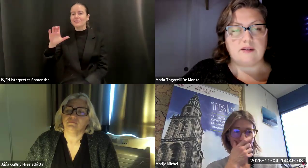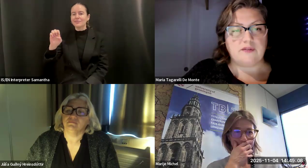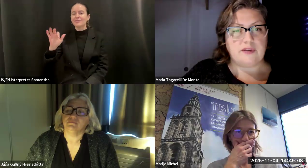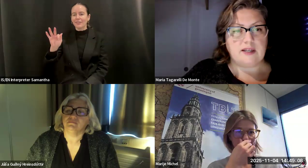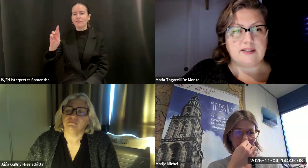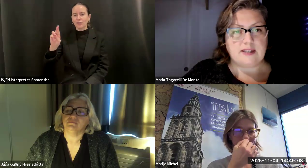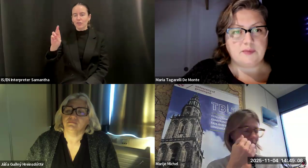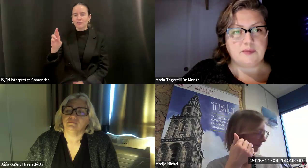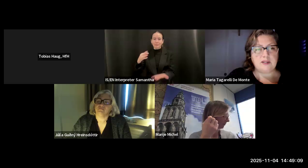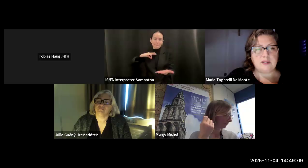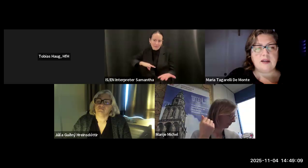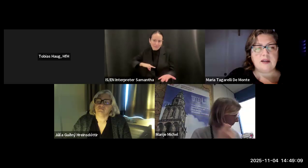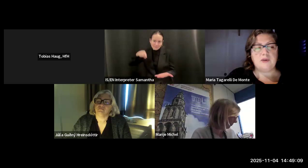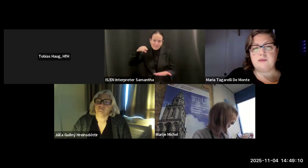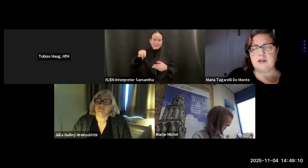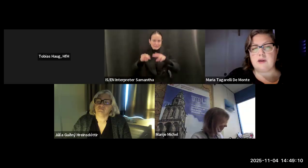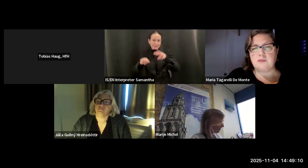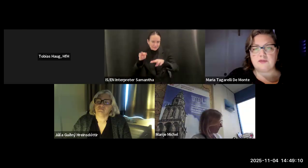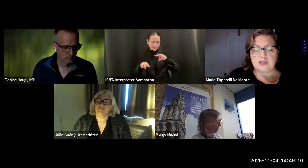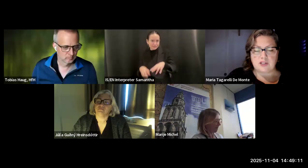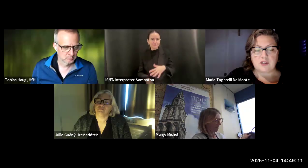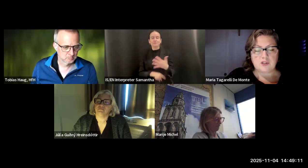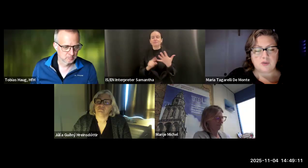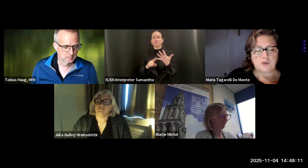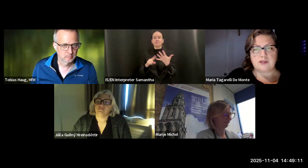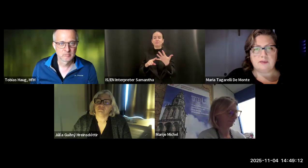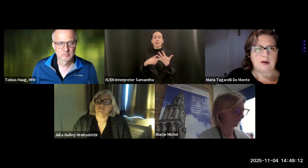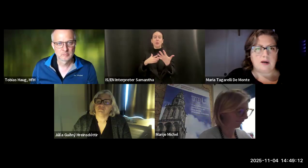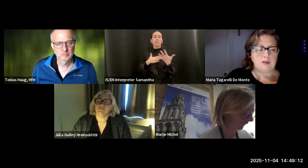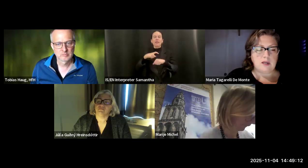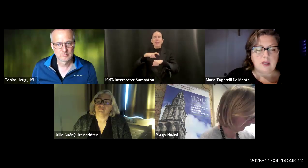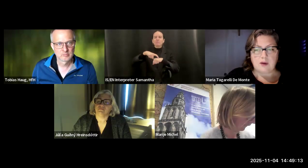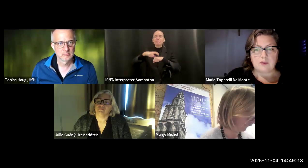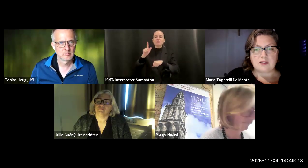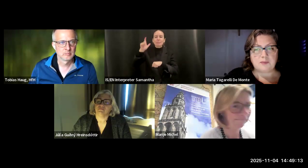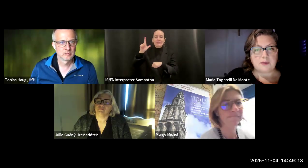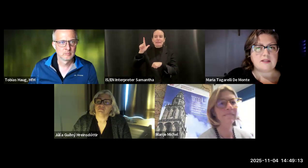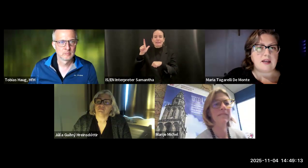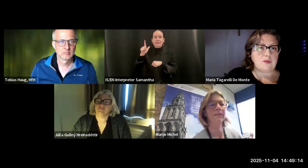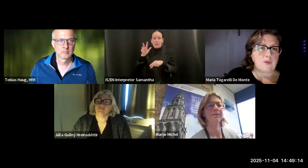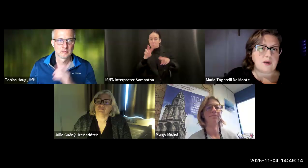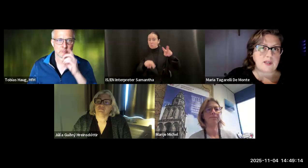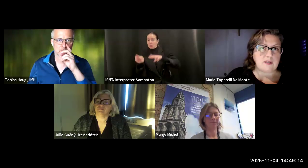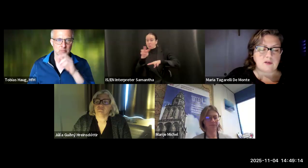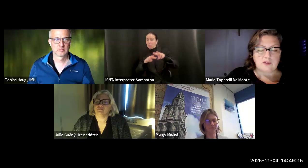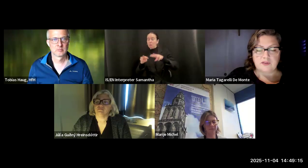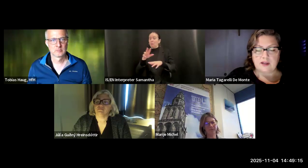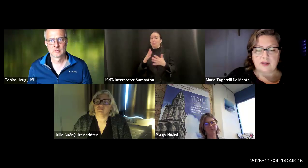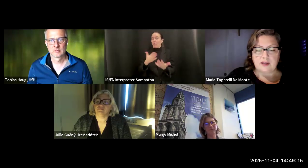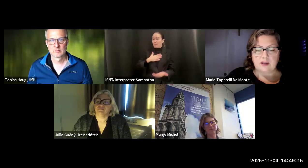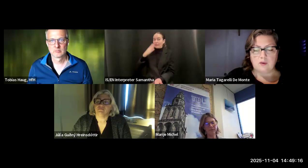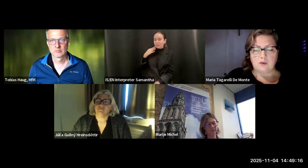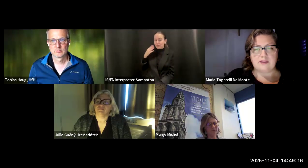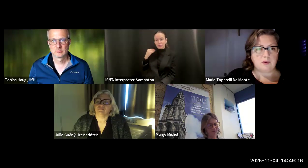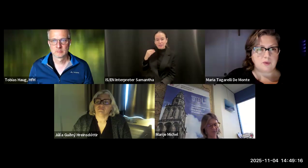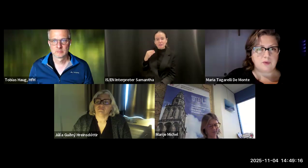for this kind of assessment, and preliminary observation and conclusions about my own experience and what we can sort of